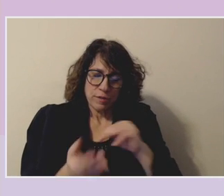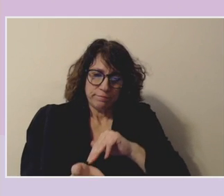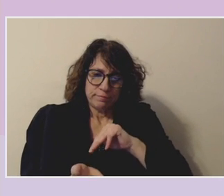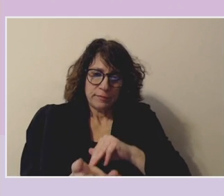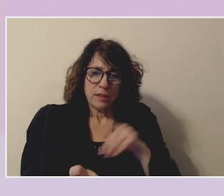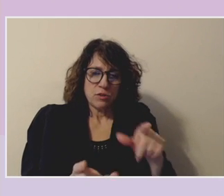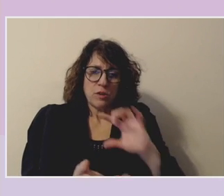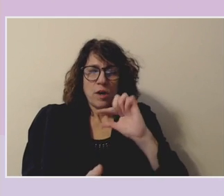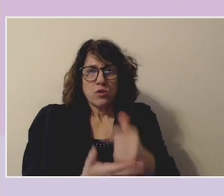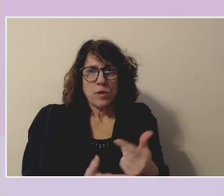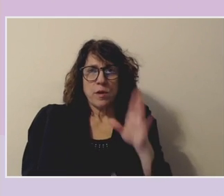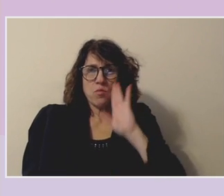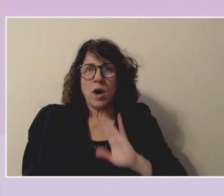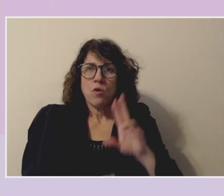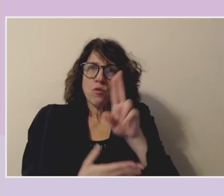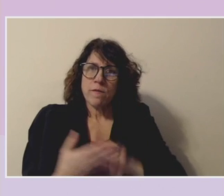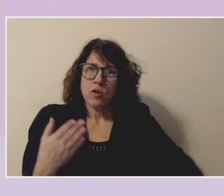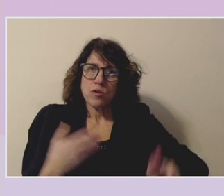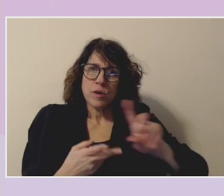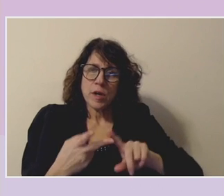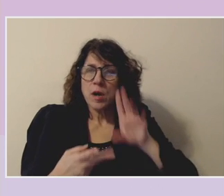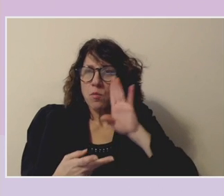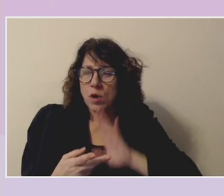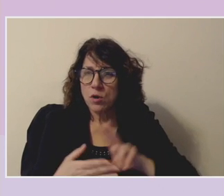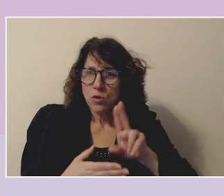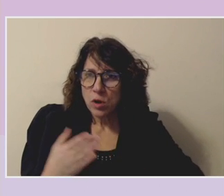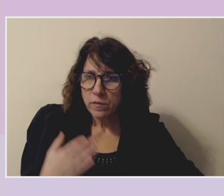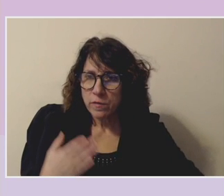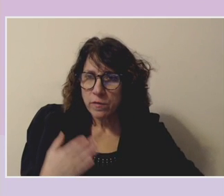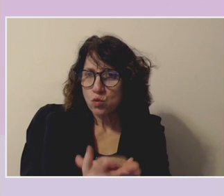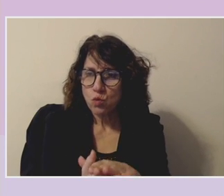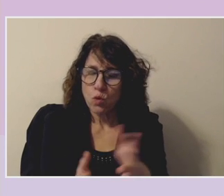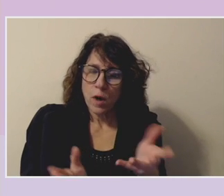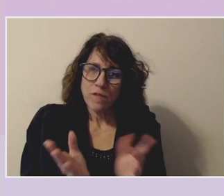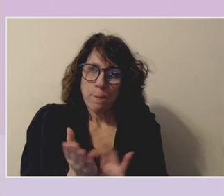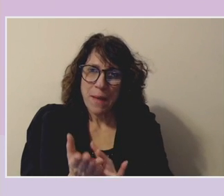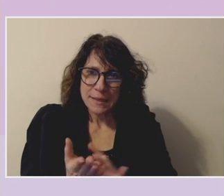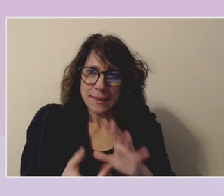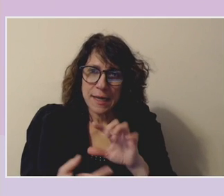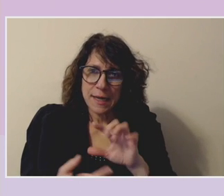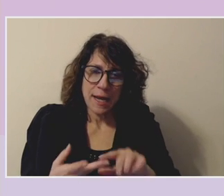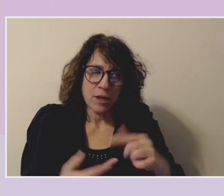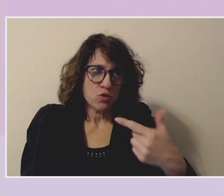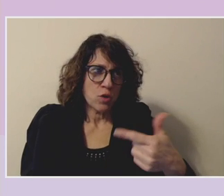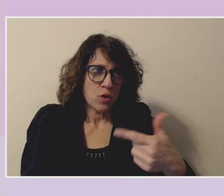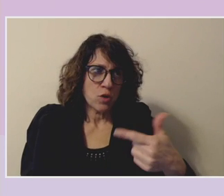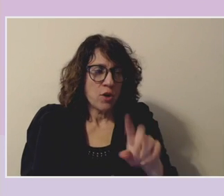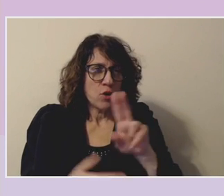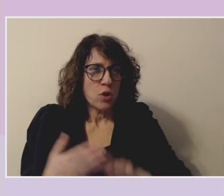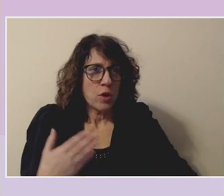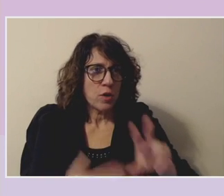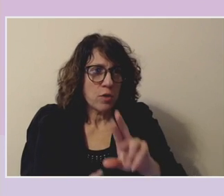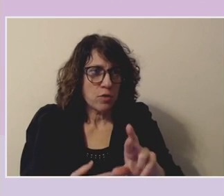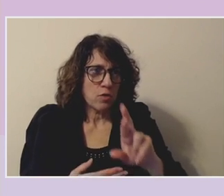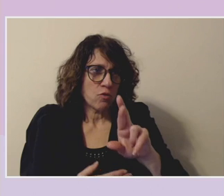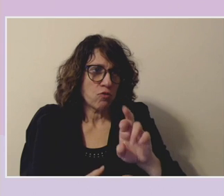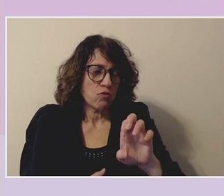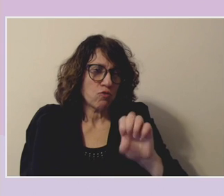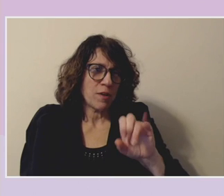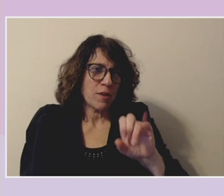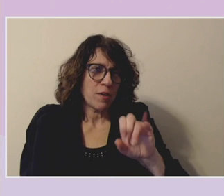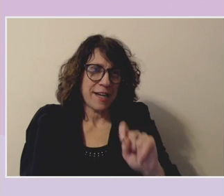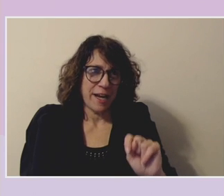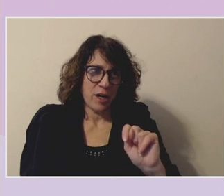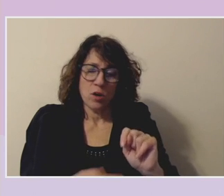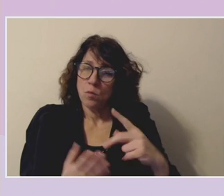Brown University, Brown University School of Medicine, and the Georgetown University Residency Program in